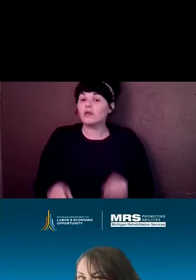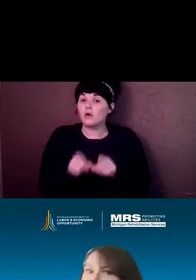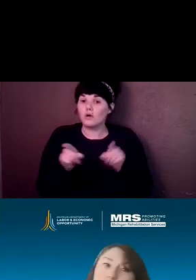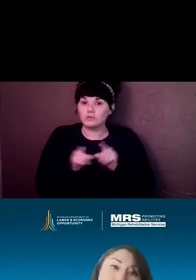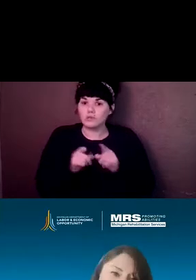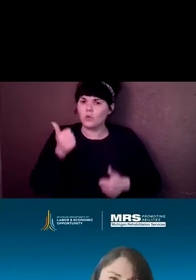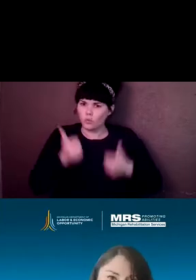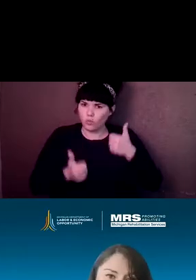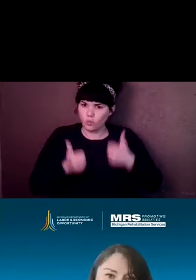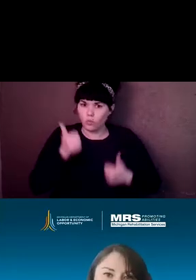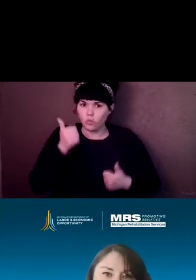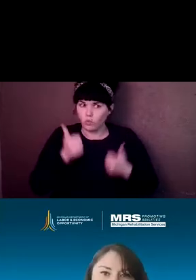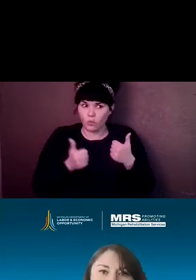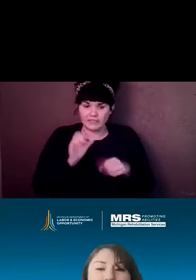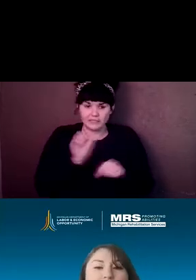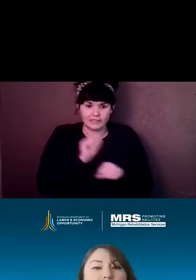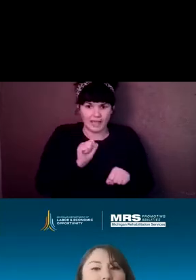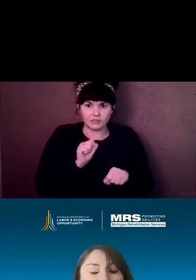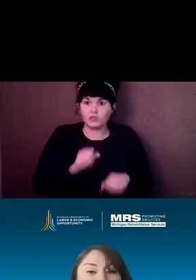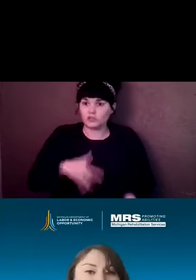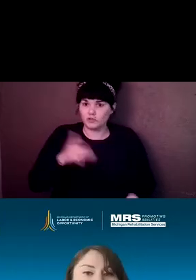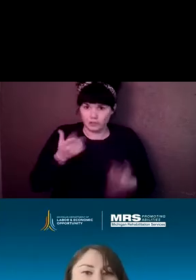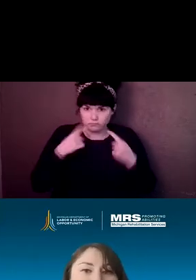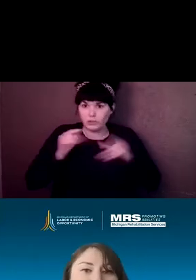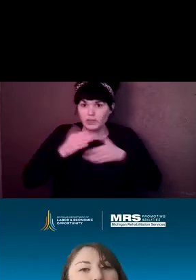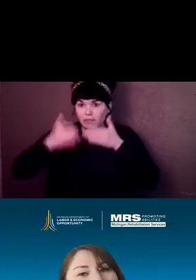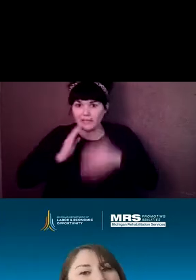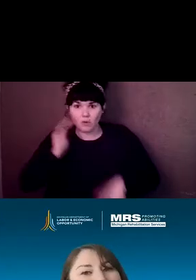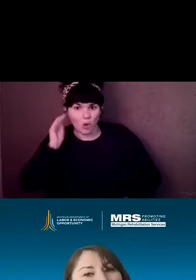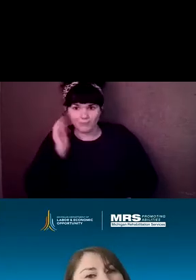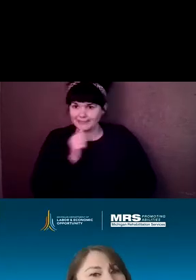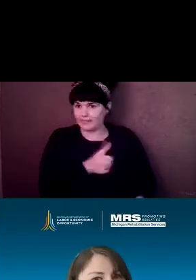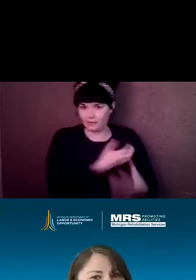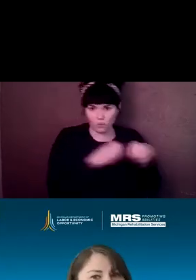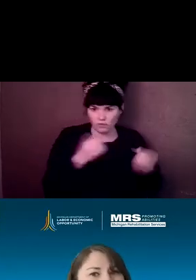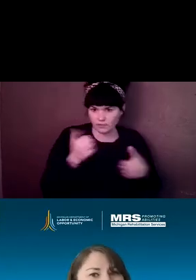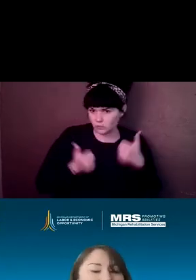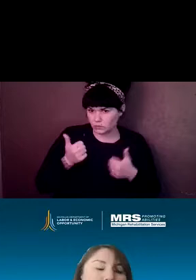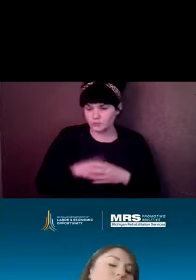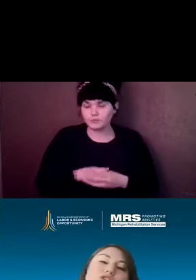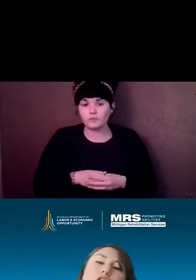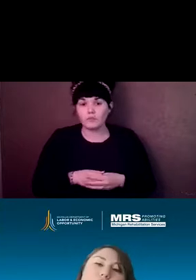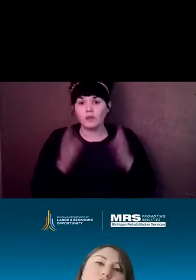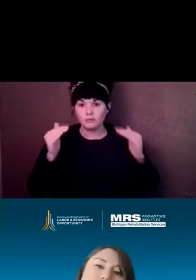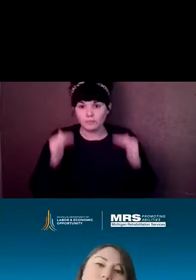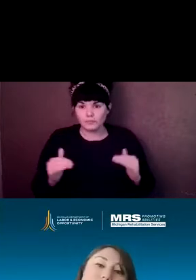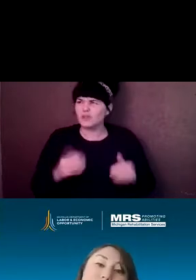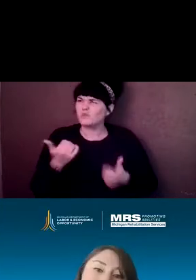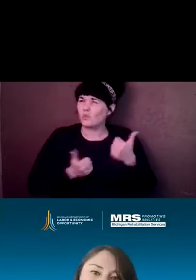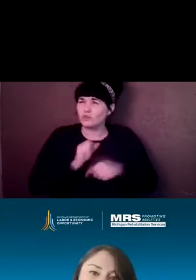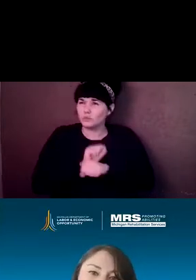at home versus the office? Another question could be, what work schedule best supports your